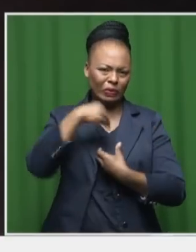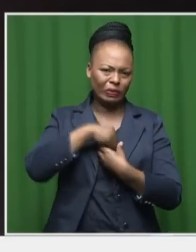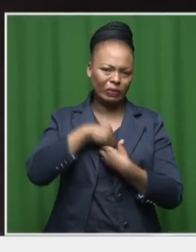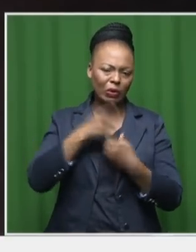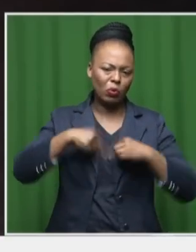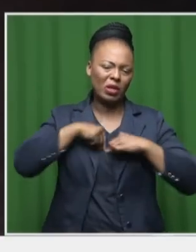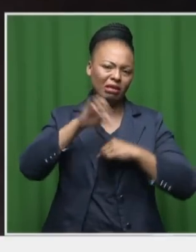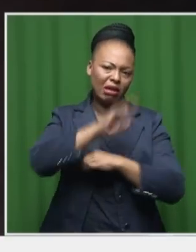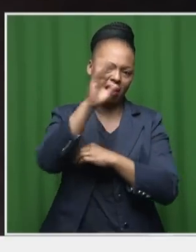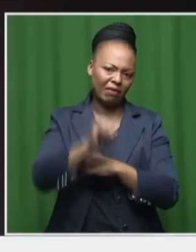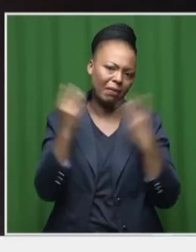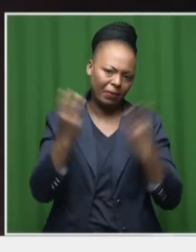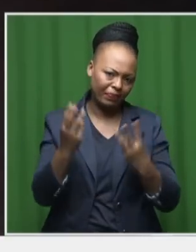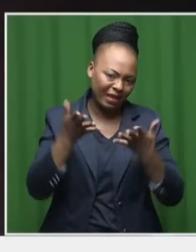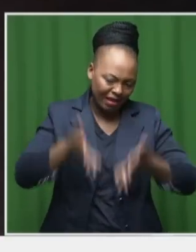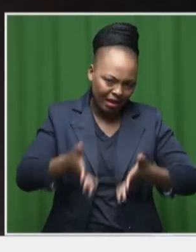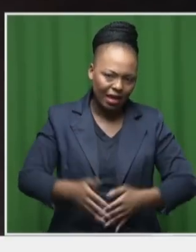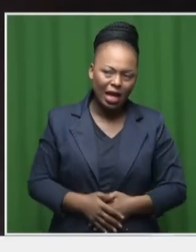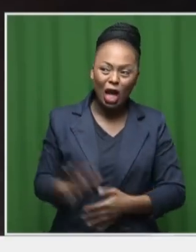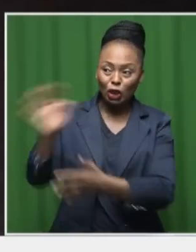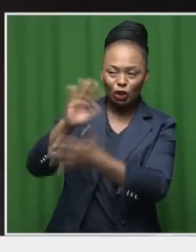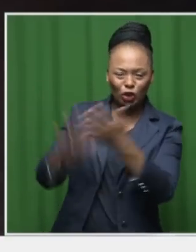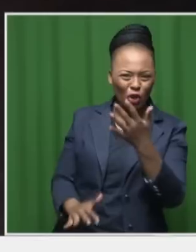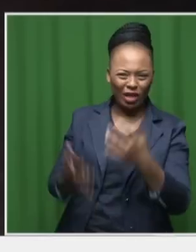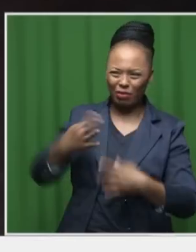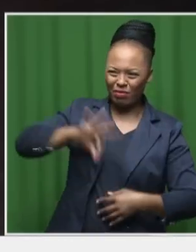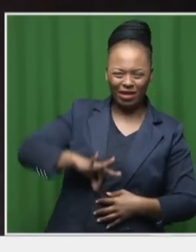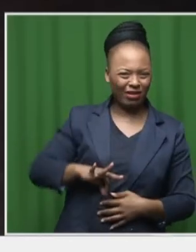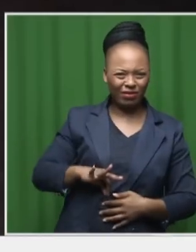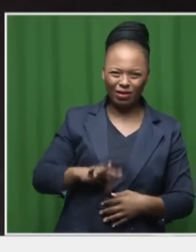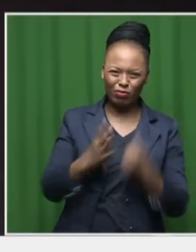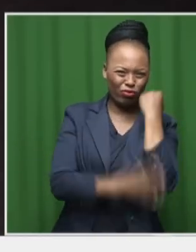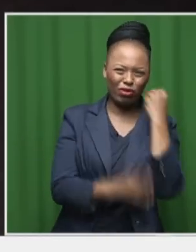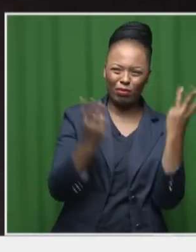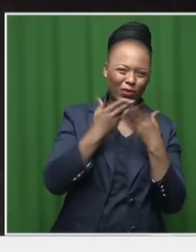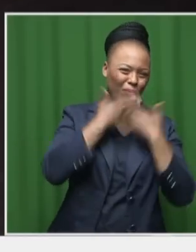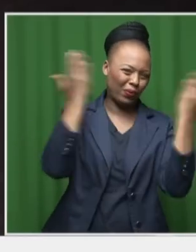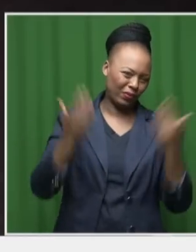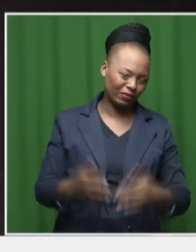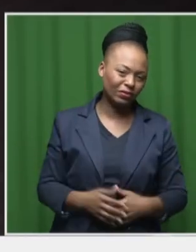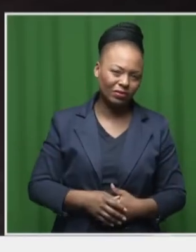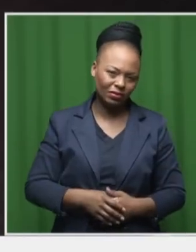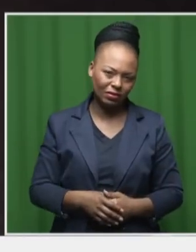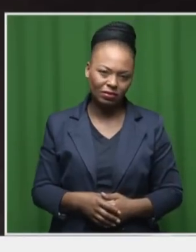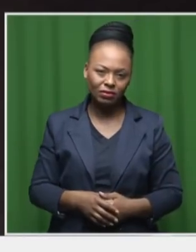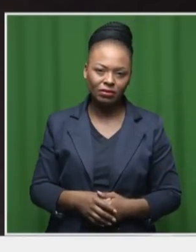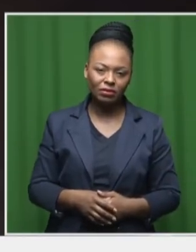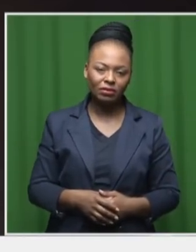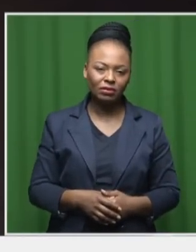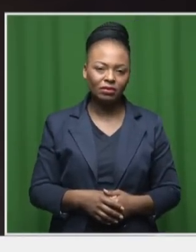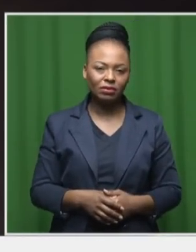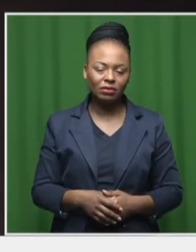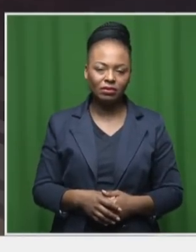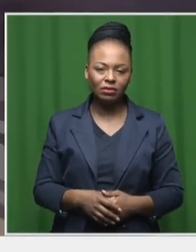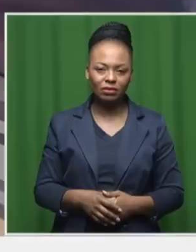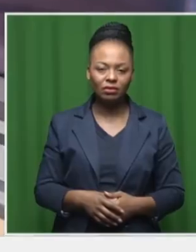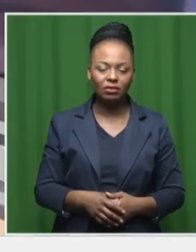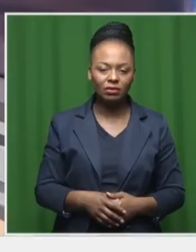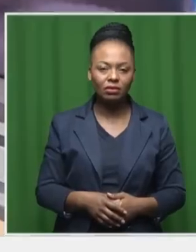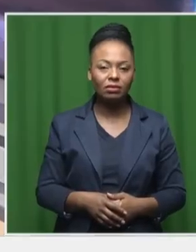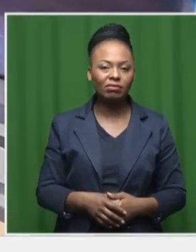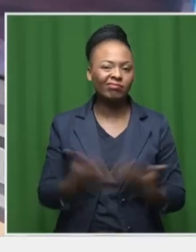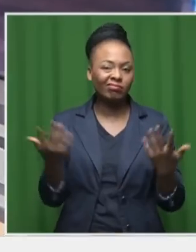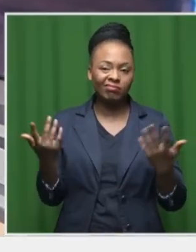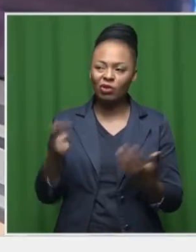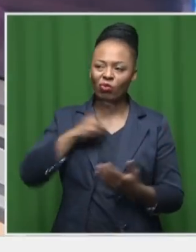Africa today. So these stories don't benefit the poor. because by design